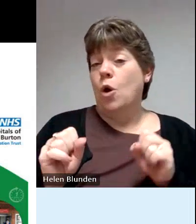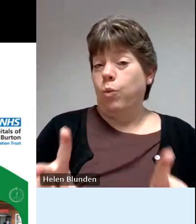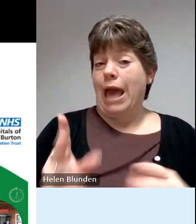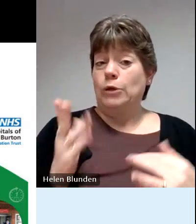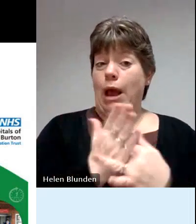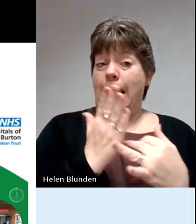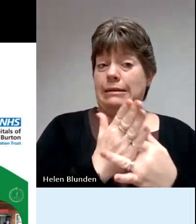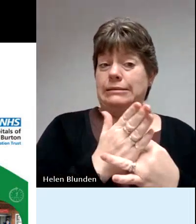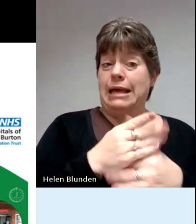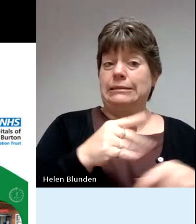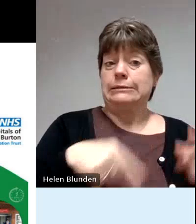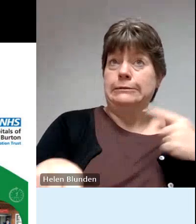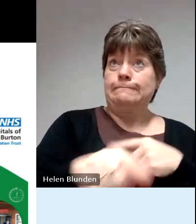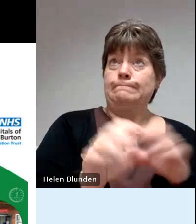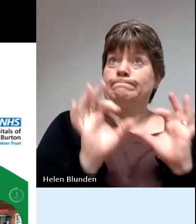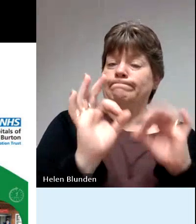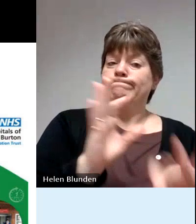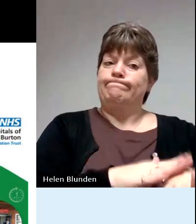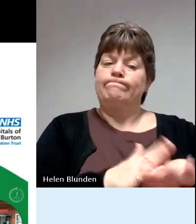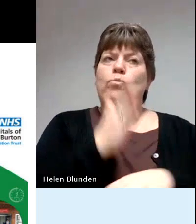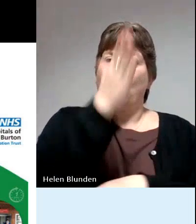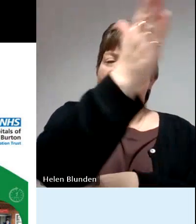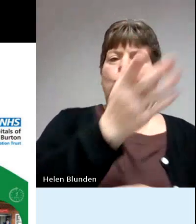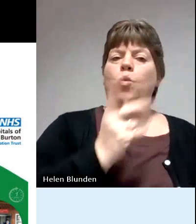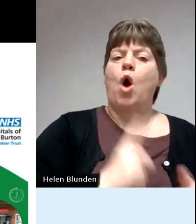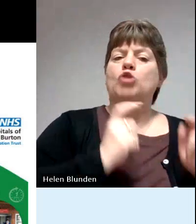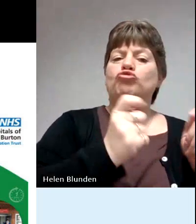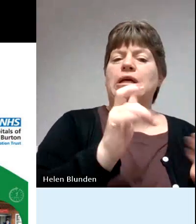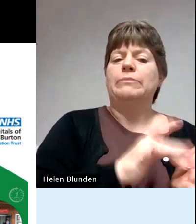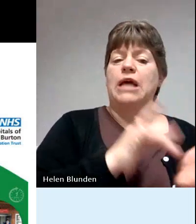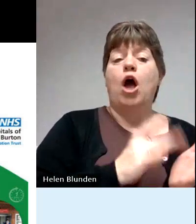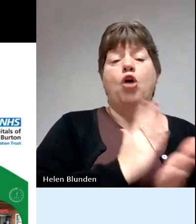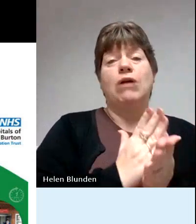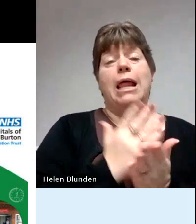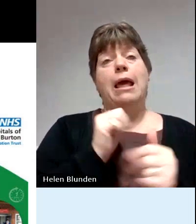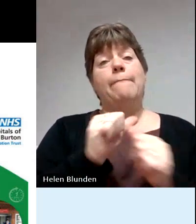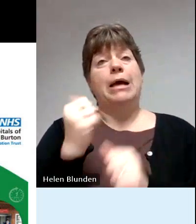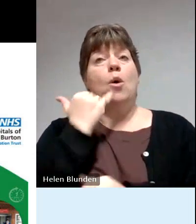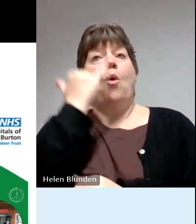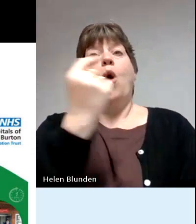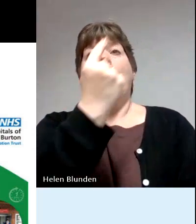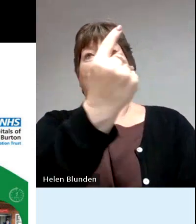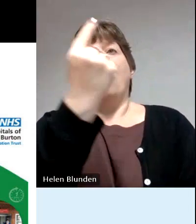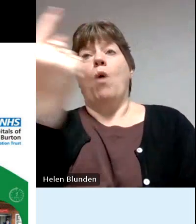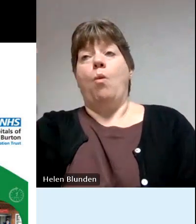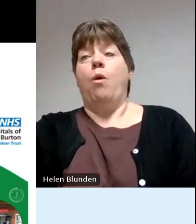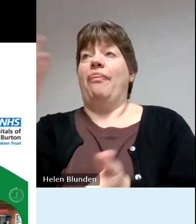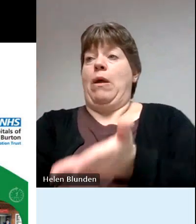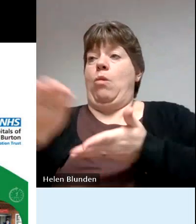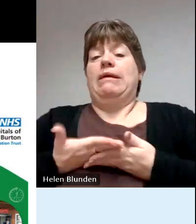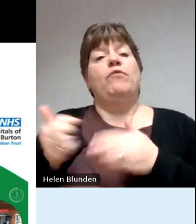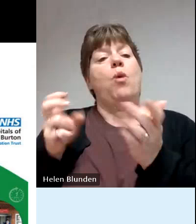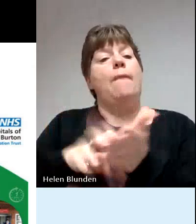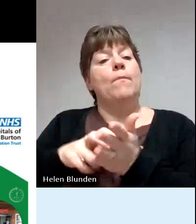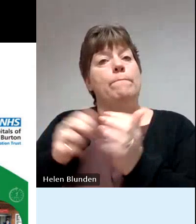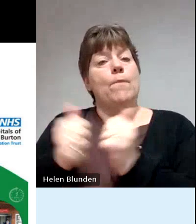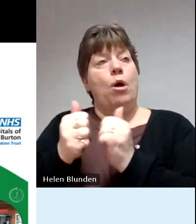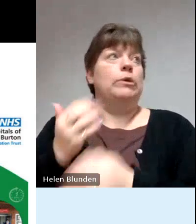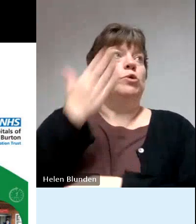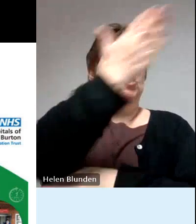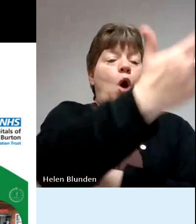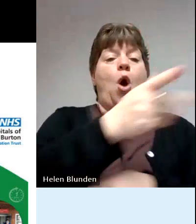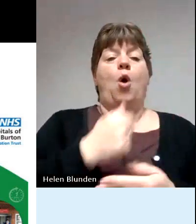access timely care at an urgent treatment centre is to call 111 and get that appointment slot.